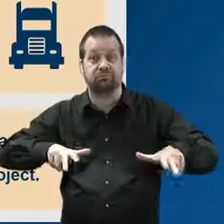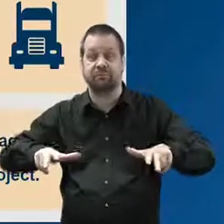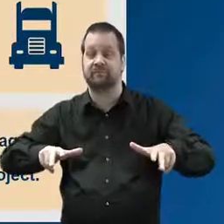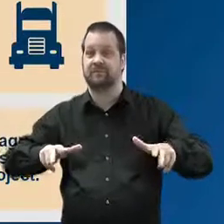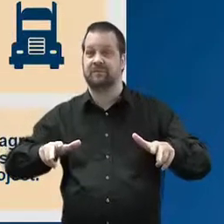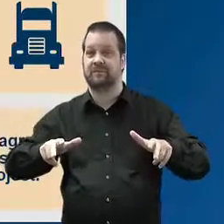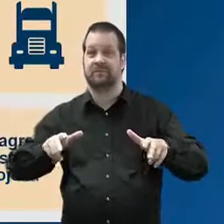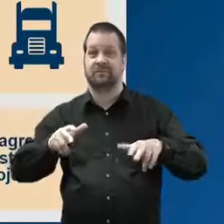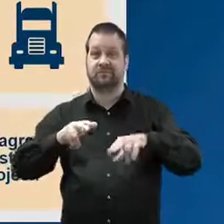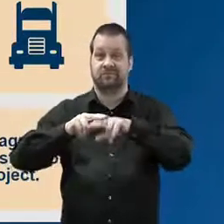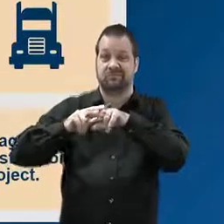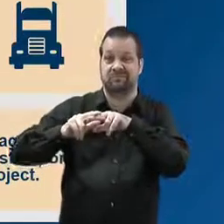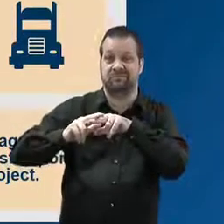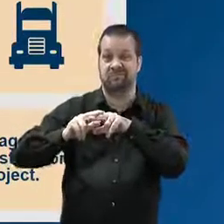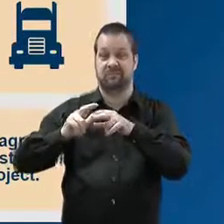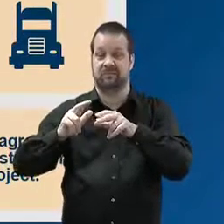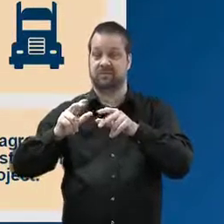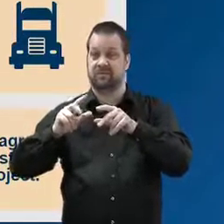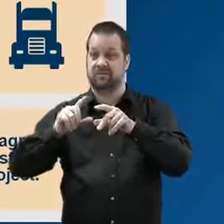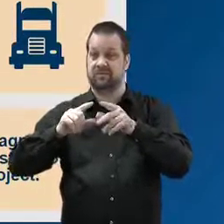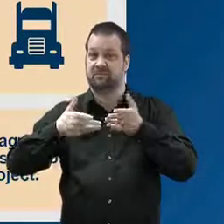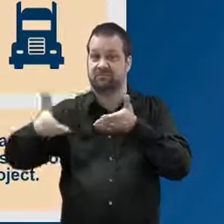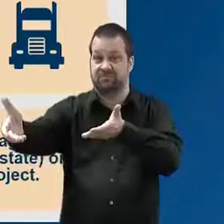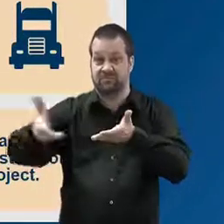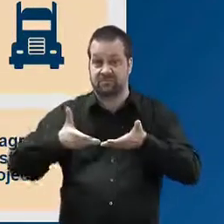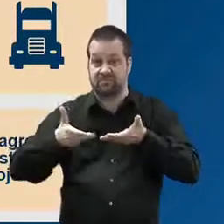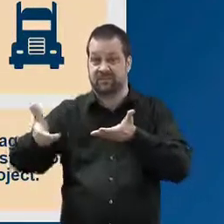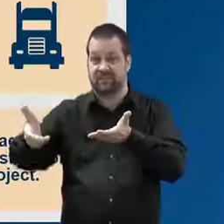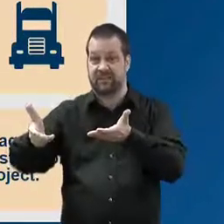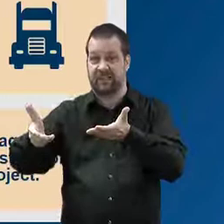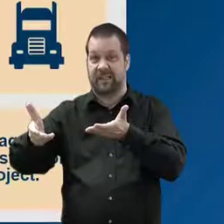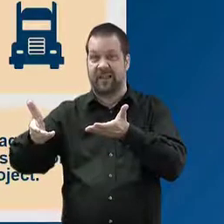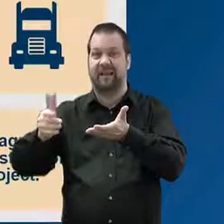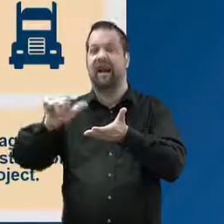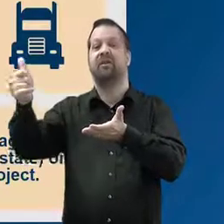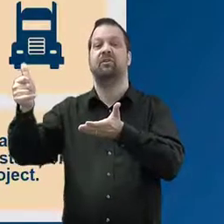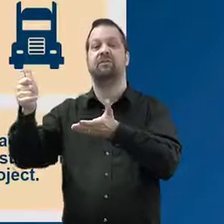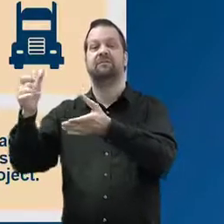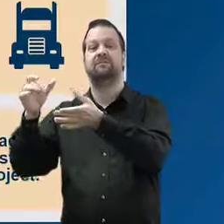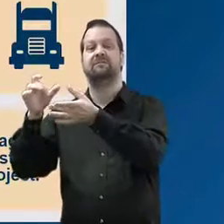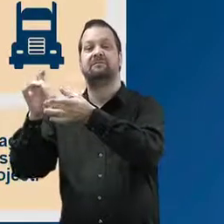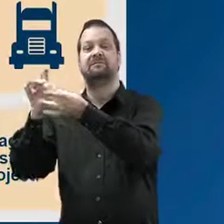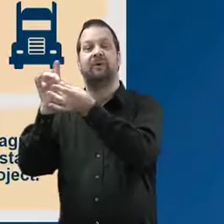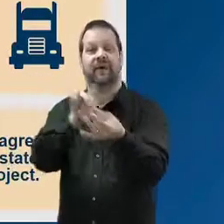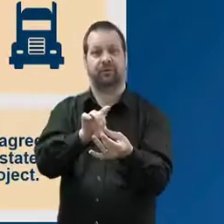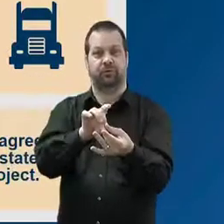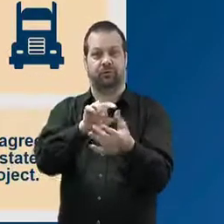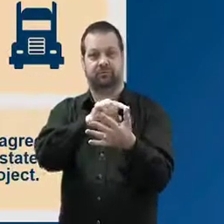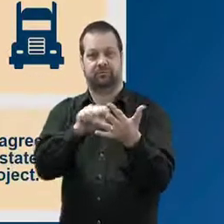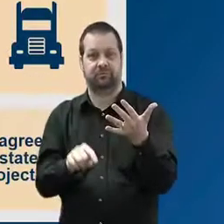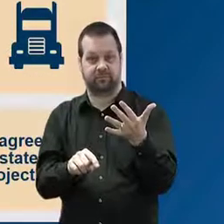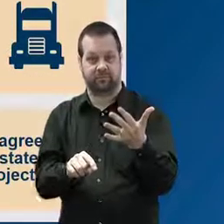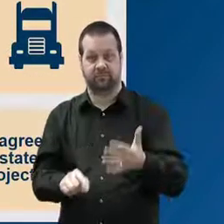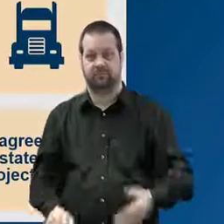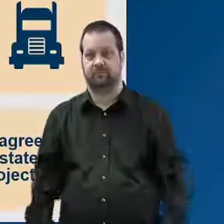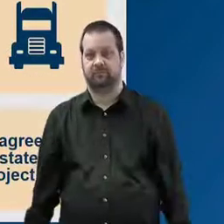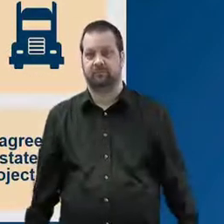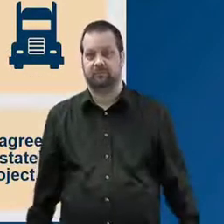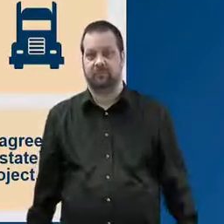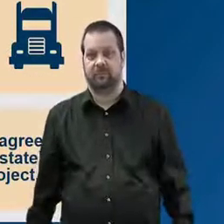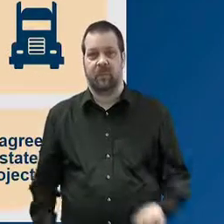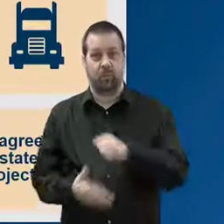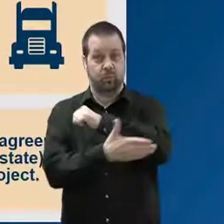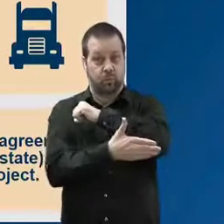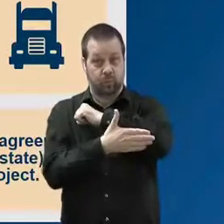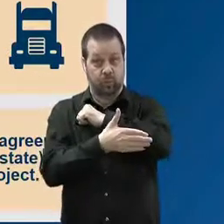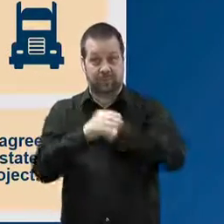as well as preliminary studies used to define those projects. Rural TIP is meant to show regional agreement on the need